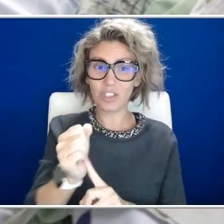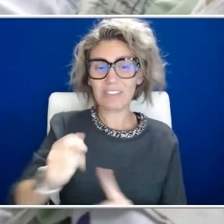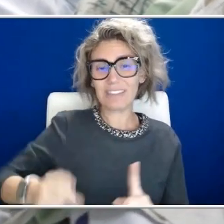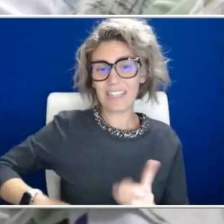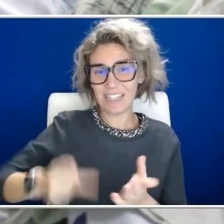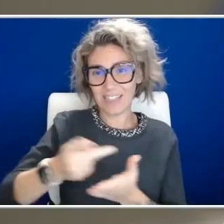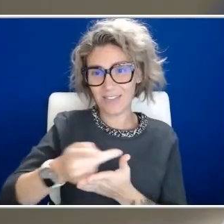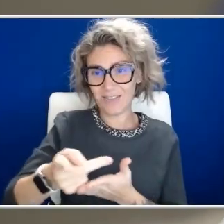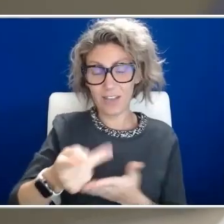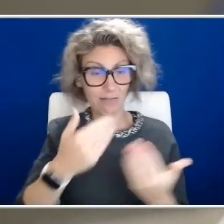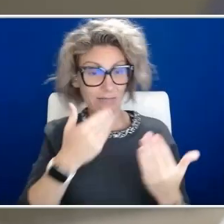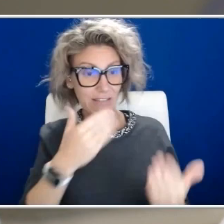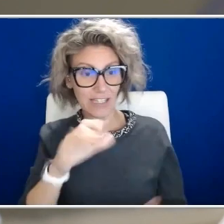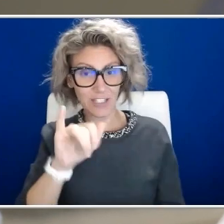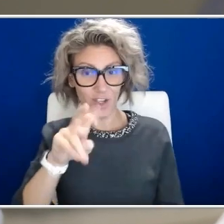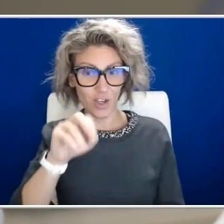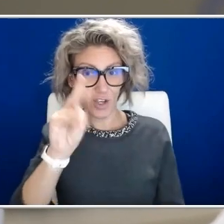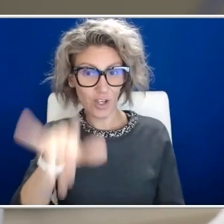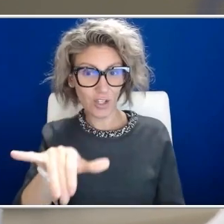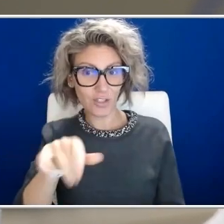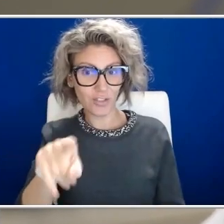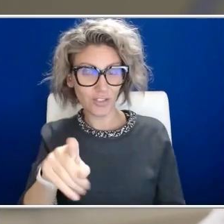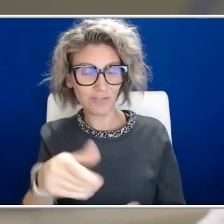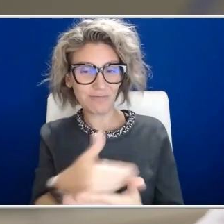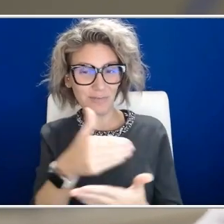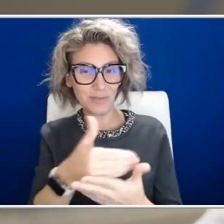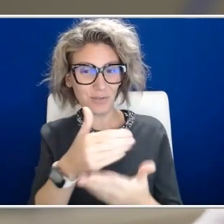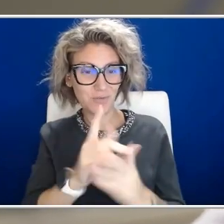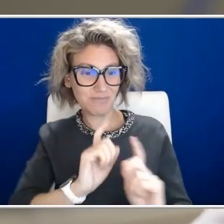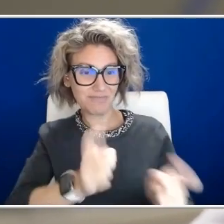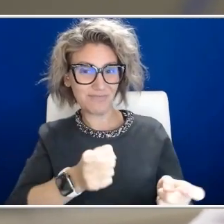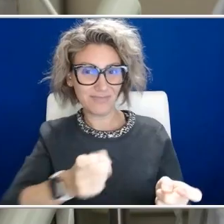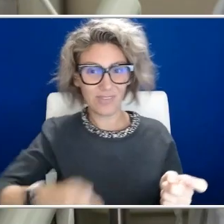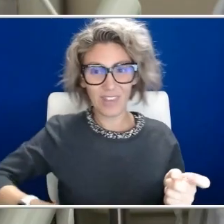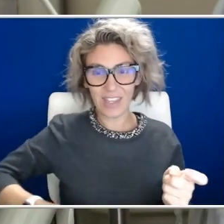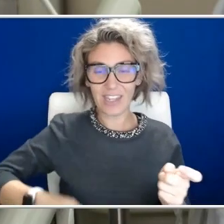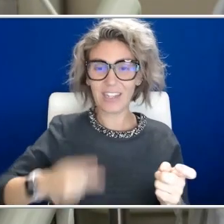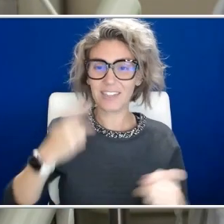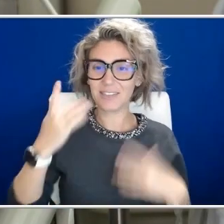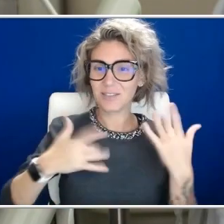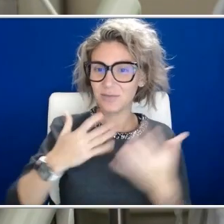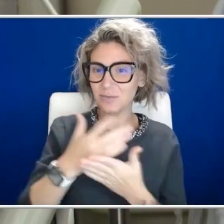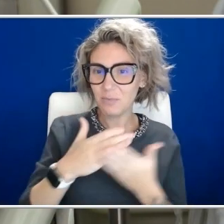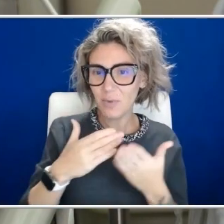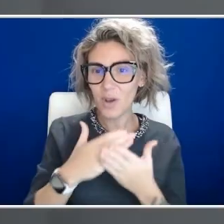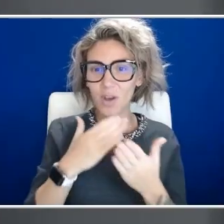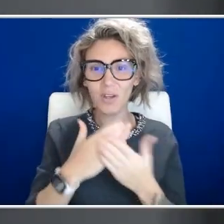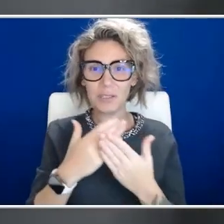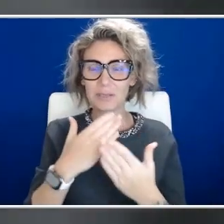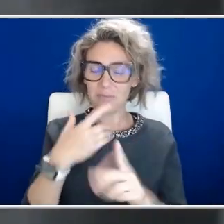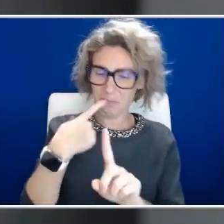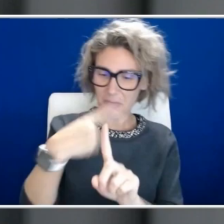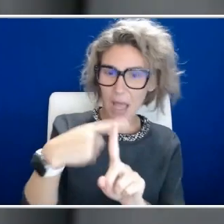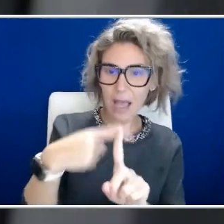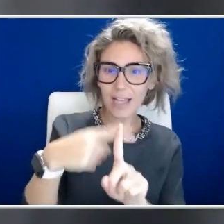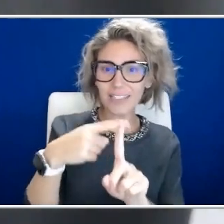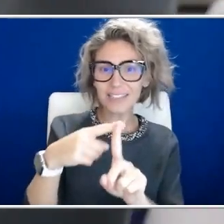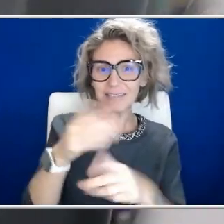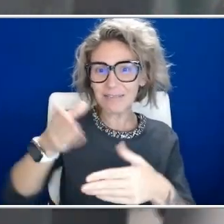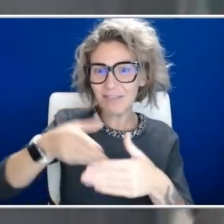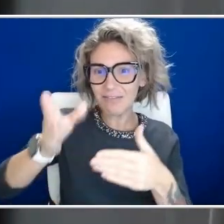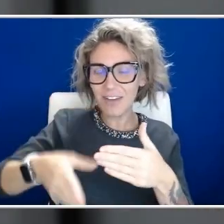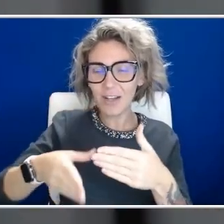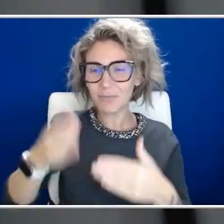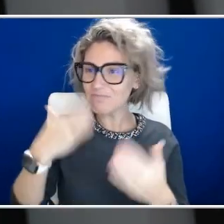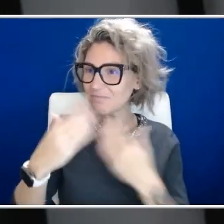Audrey, Joey is getting a new kidney. I think the exciting part is just knowing that there's a light at the end of the tunnel, essentially. Good morning. Audrey